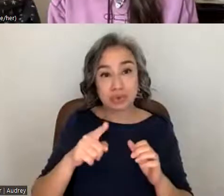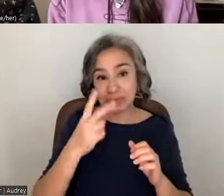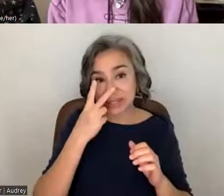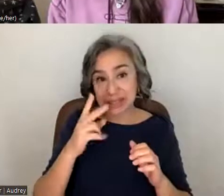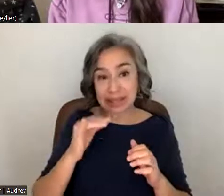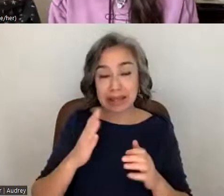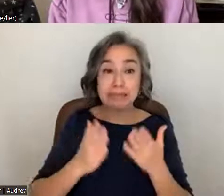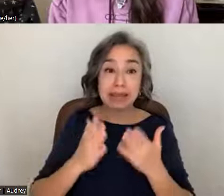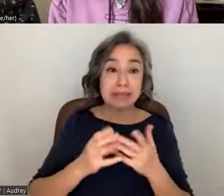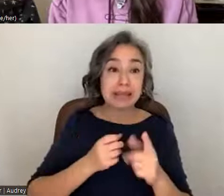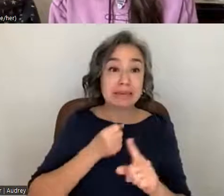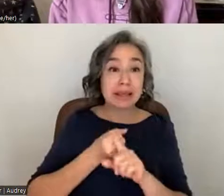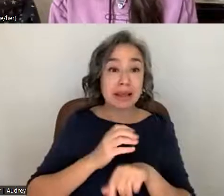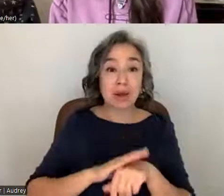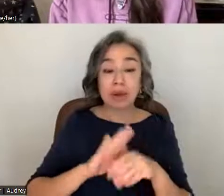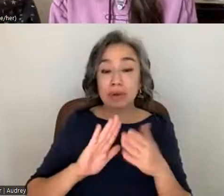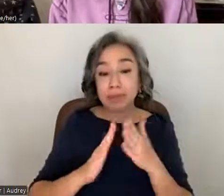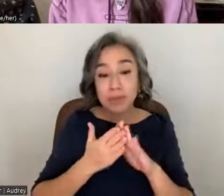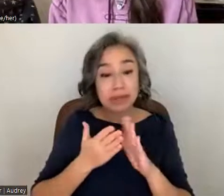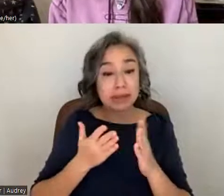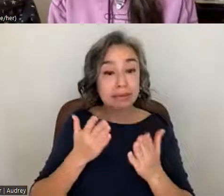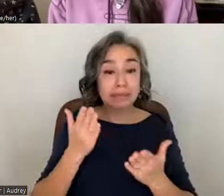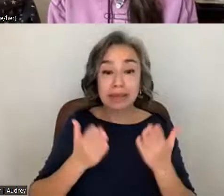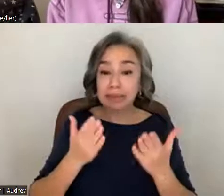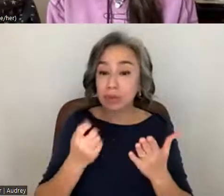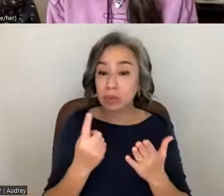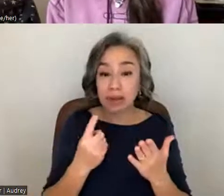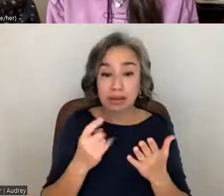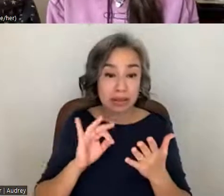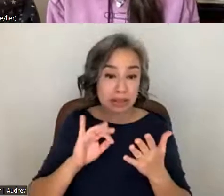an impact on your community, perhaps one that is not intended.